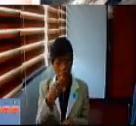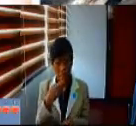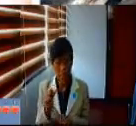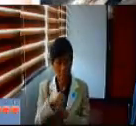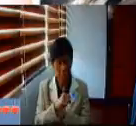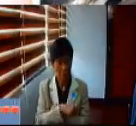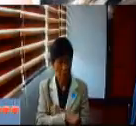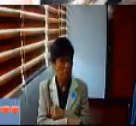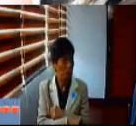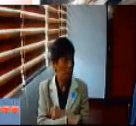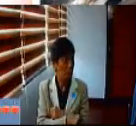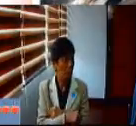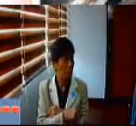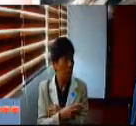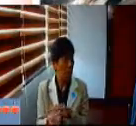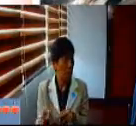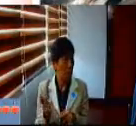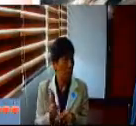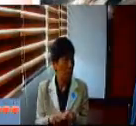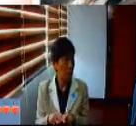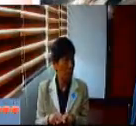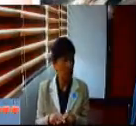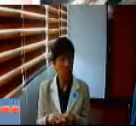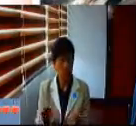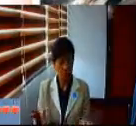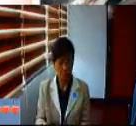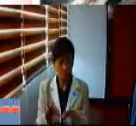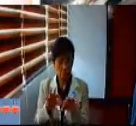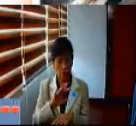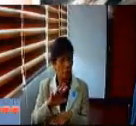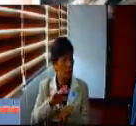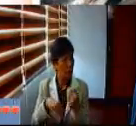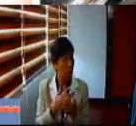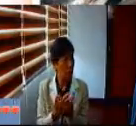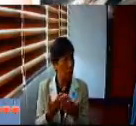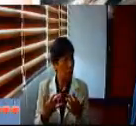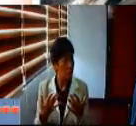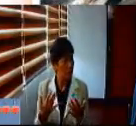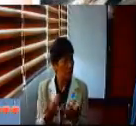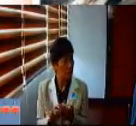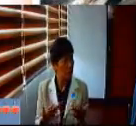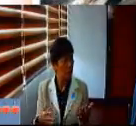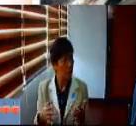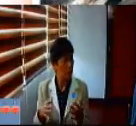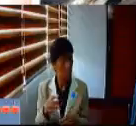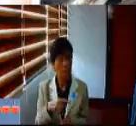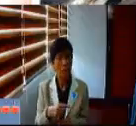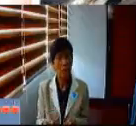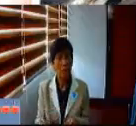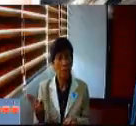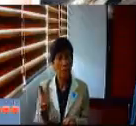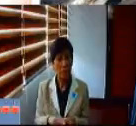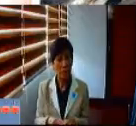And increase flooding. Oh no, not flooding. That's La Niña. Increased drought.